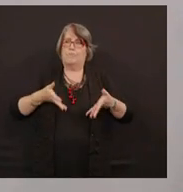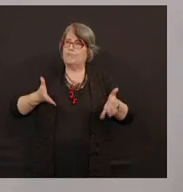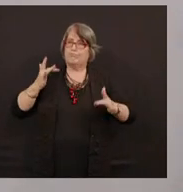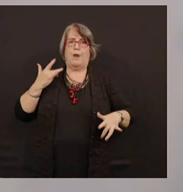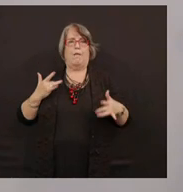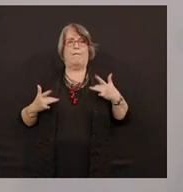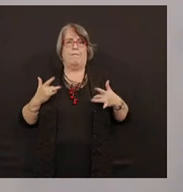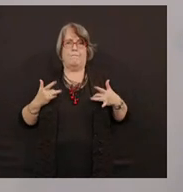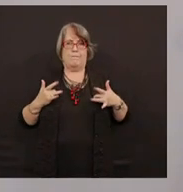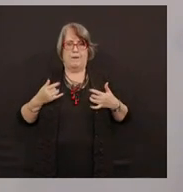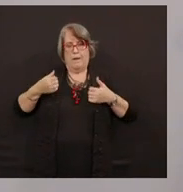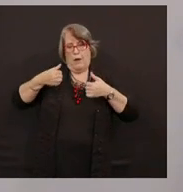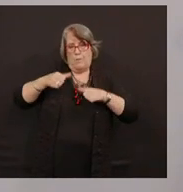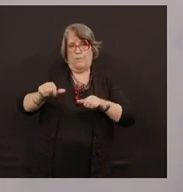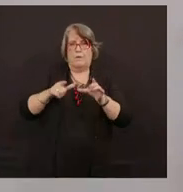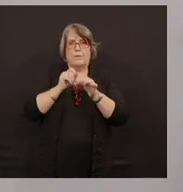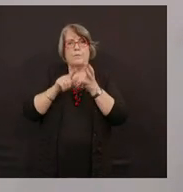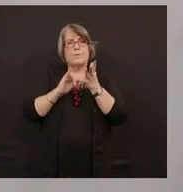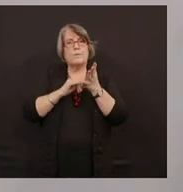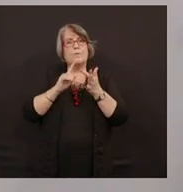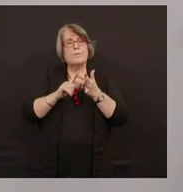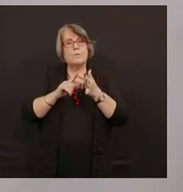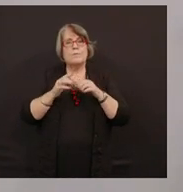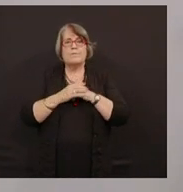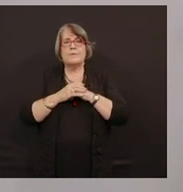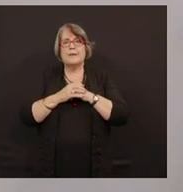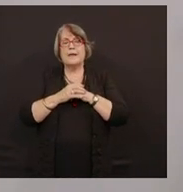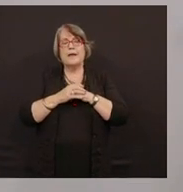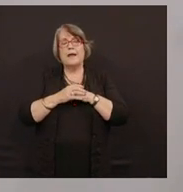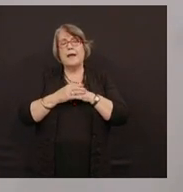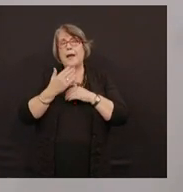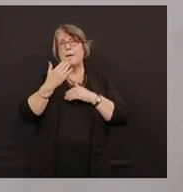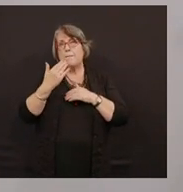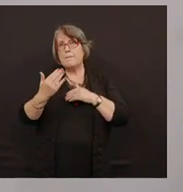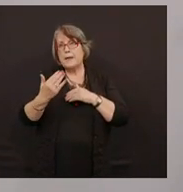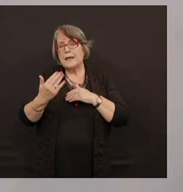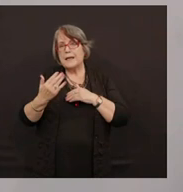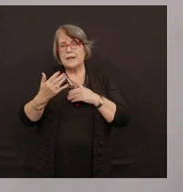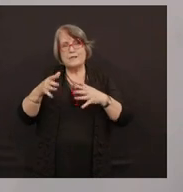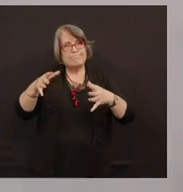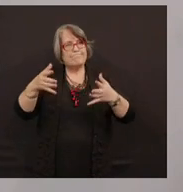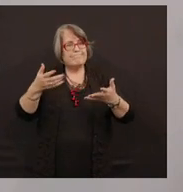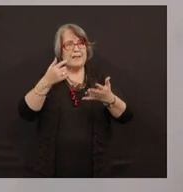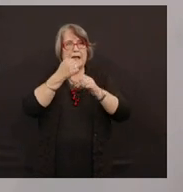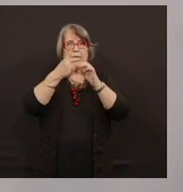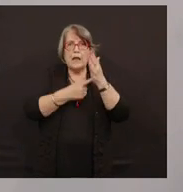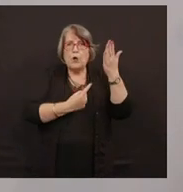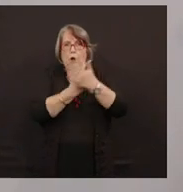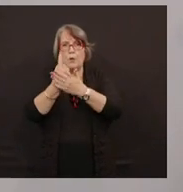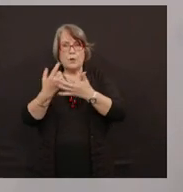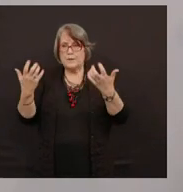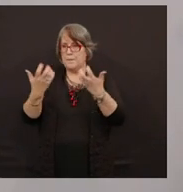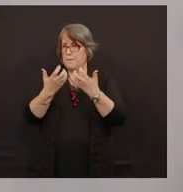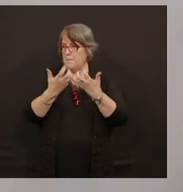life and preventing abuse, and take the opportunities that so many